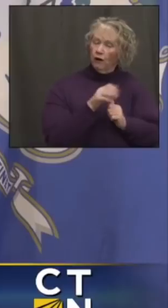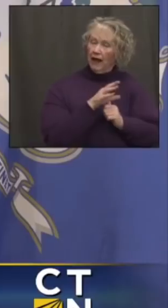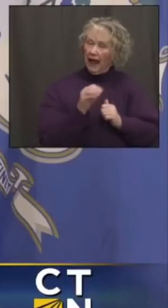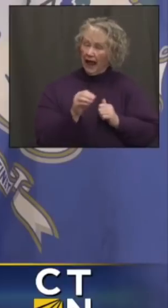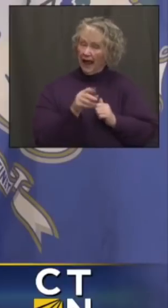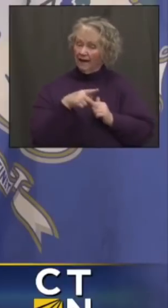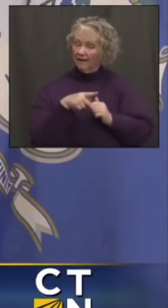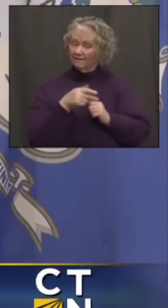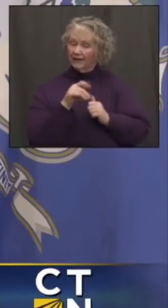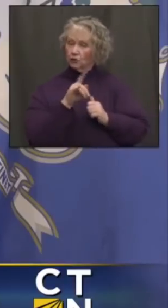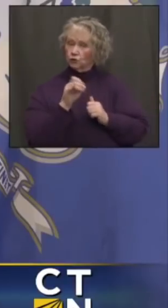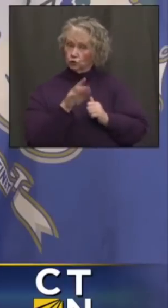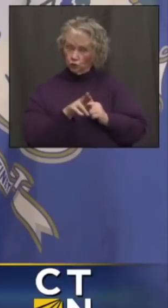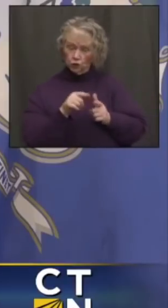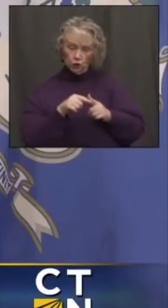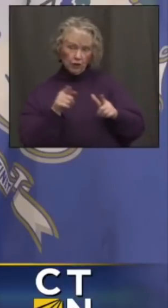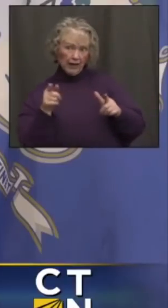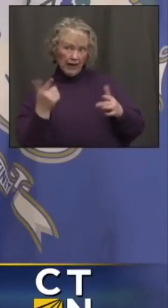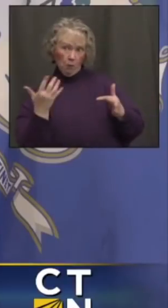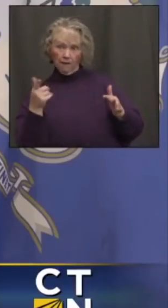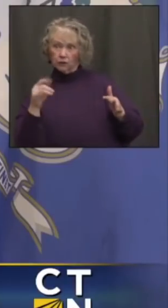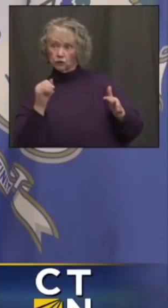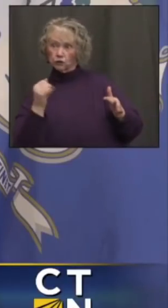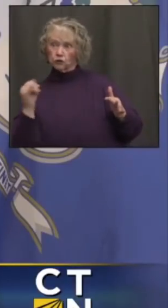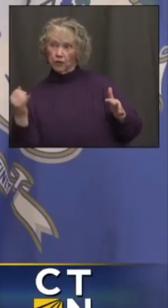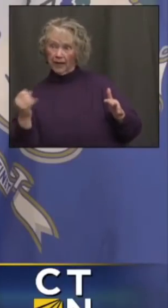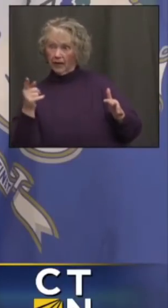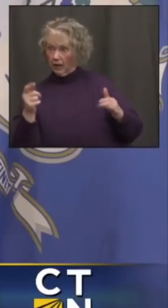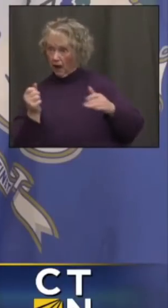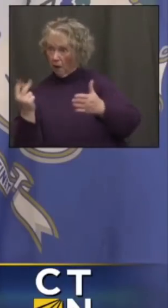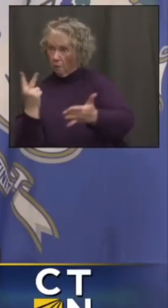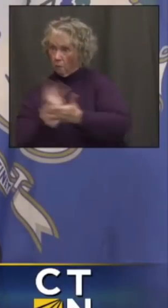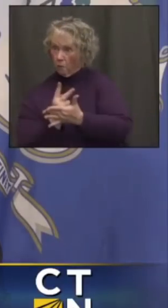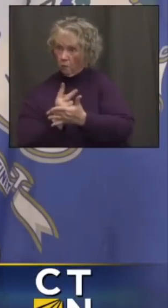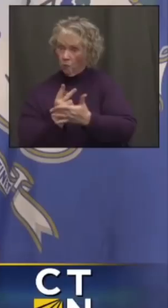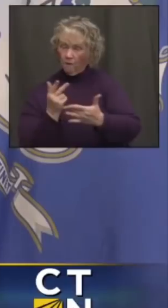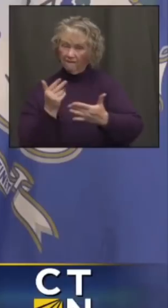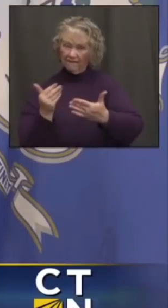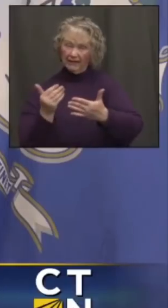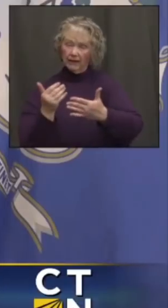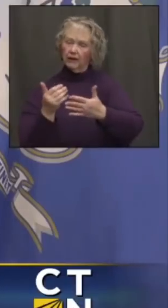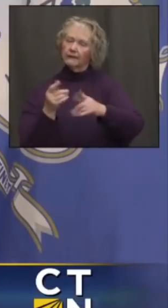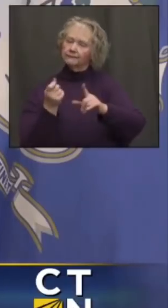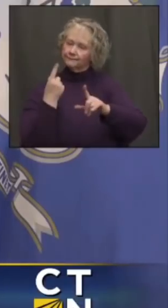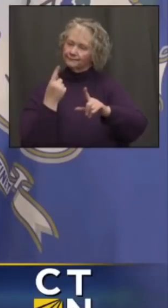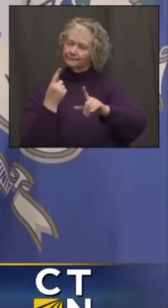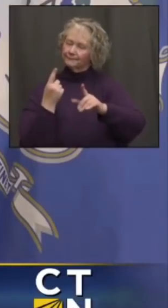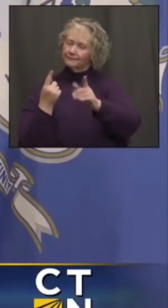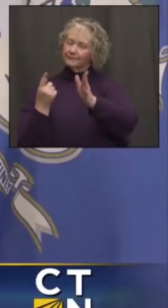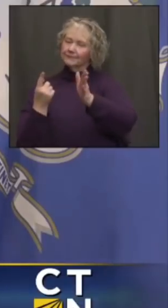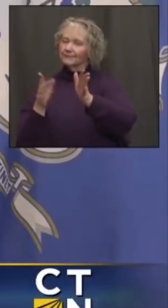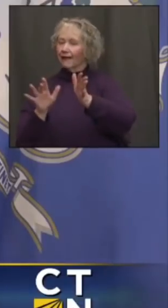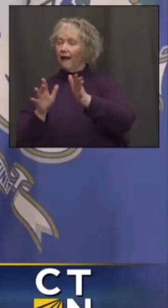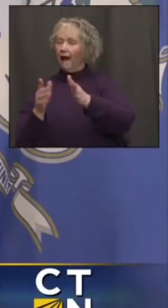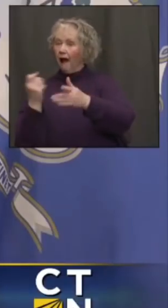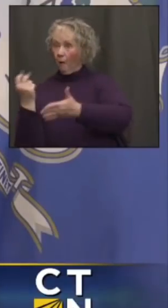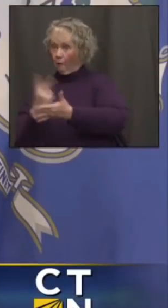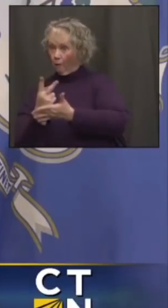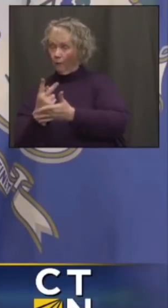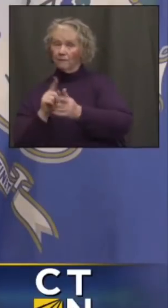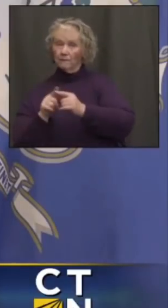you'll see the number of vaccines we're receiving accelerate. You've probably heard that they've just doubled the contract with both Moderna